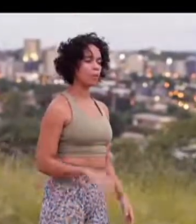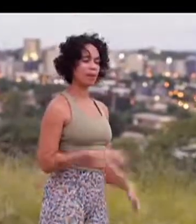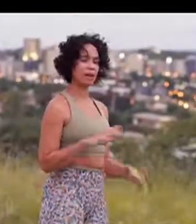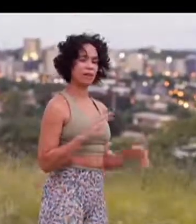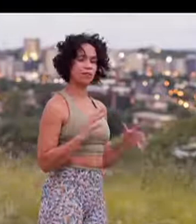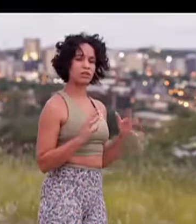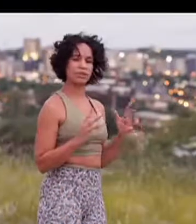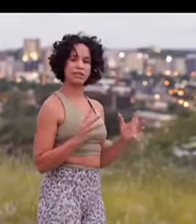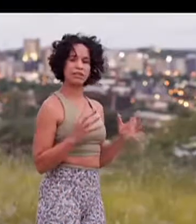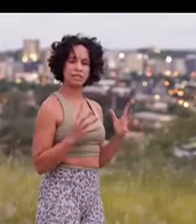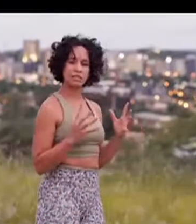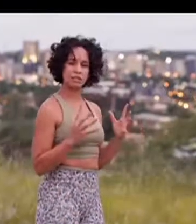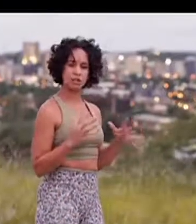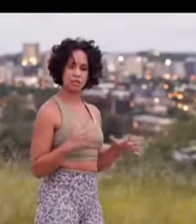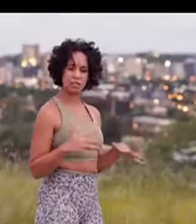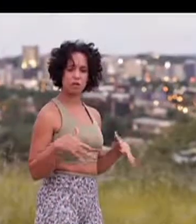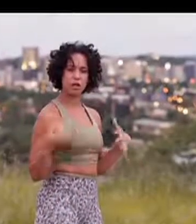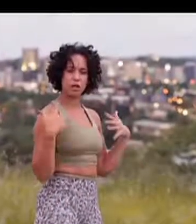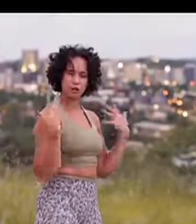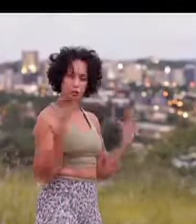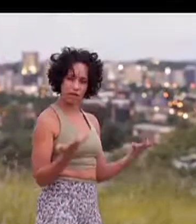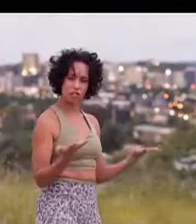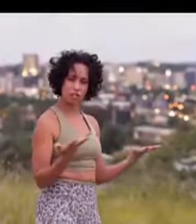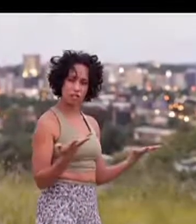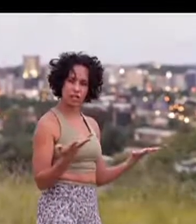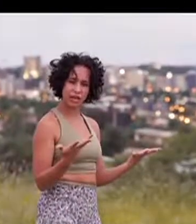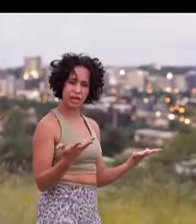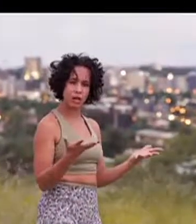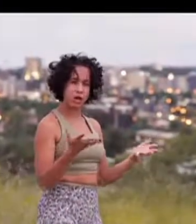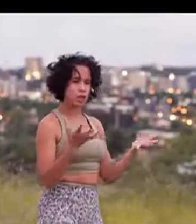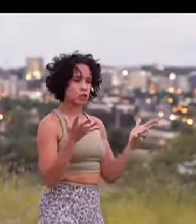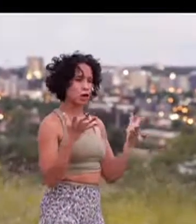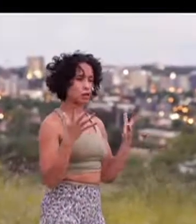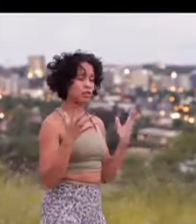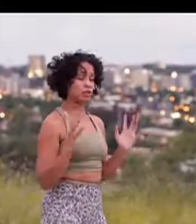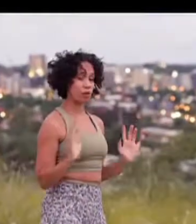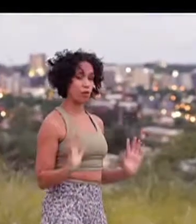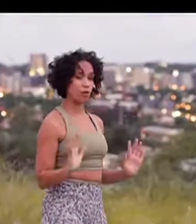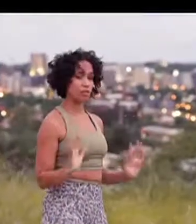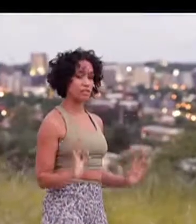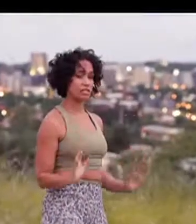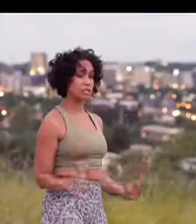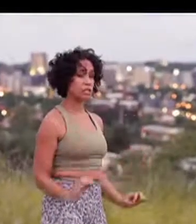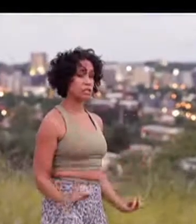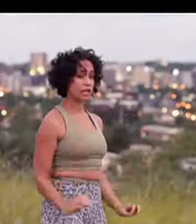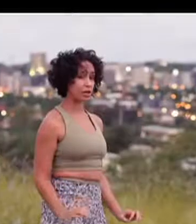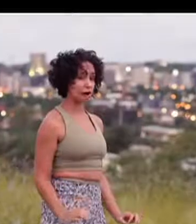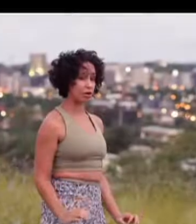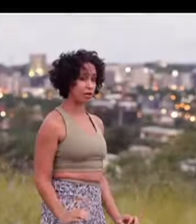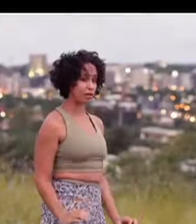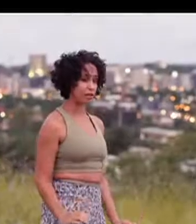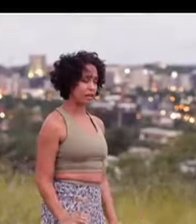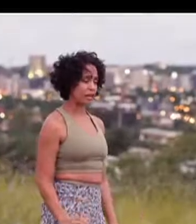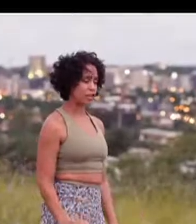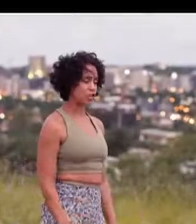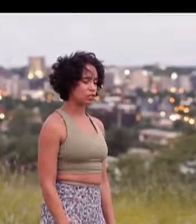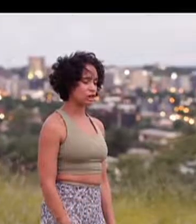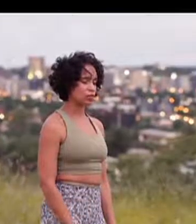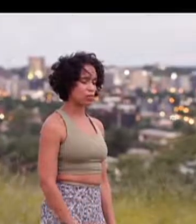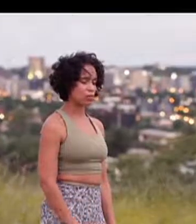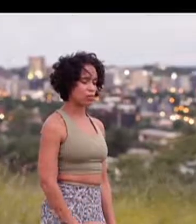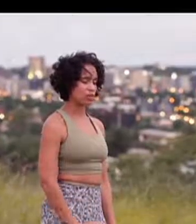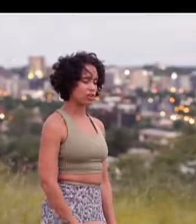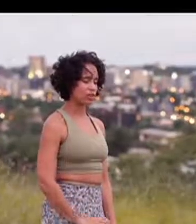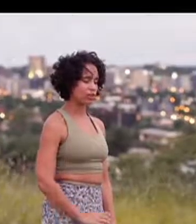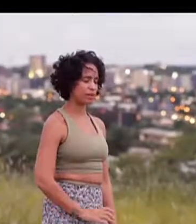reach the top, you might feel a bit dizzy because there's been a lot of blood rush to the head. So what's very important is that you stay grounded. Catch